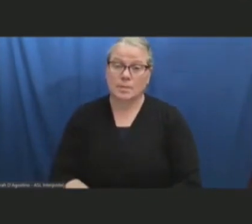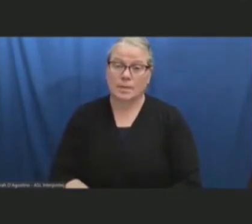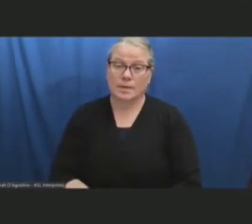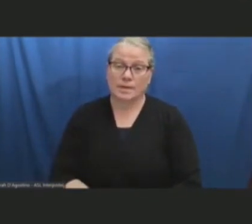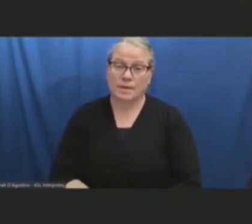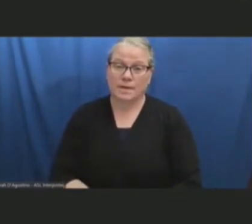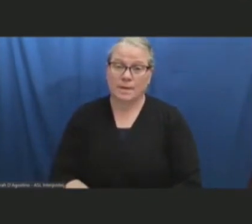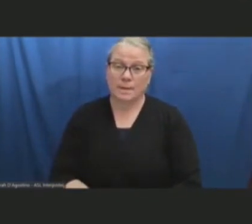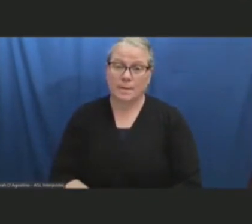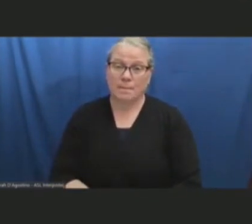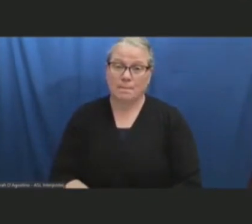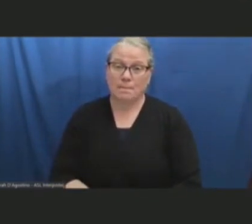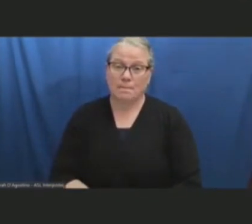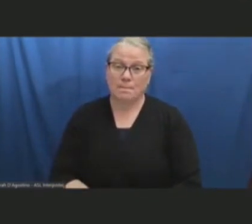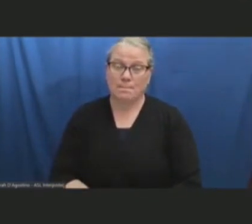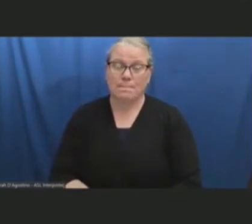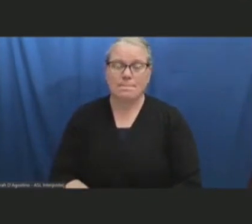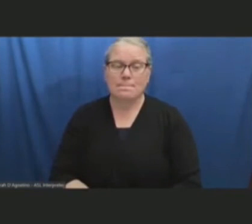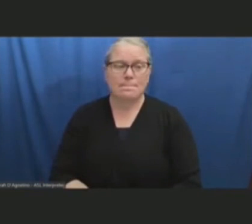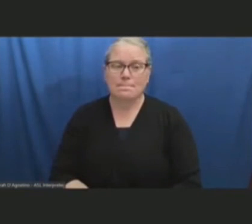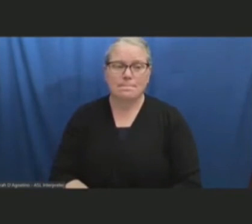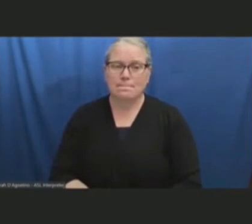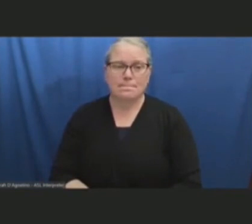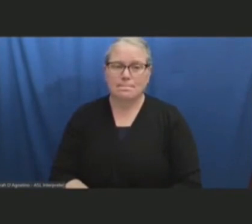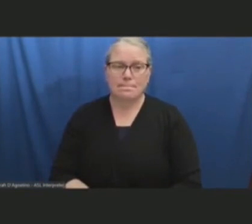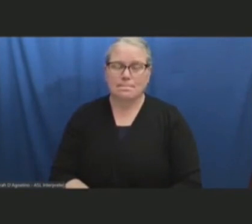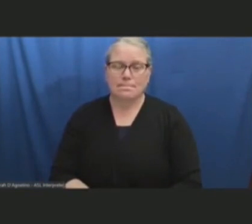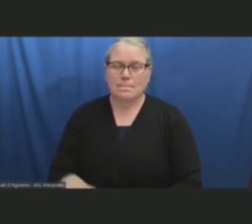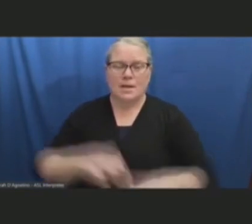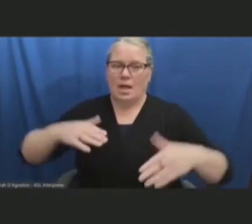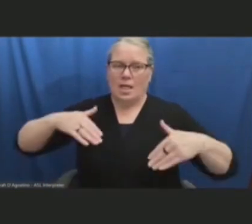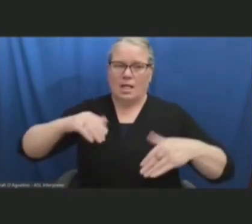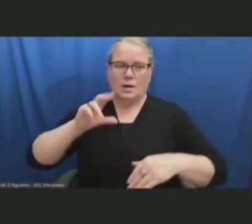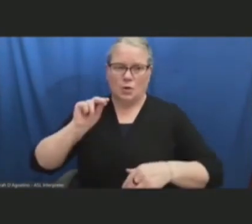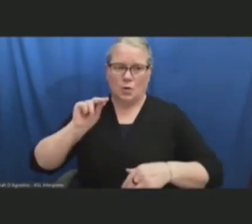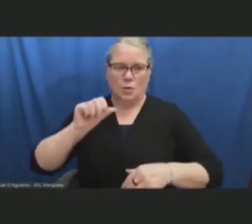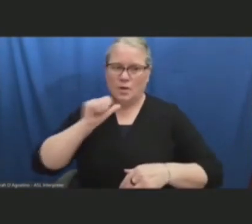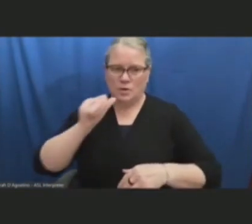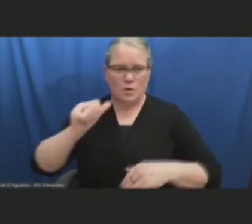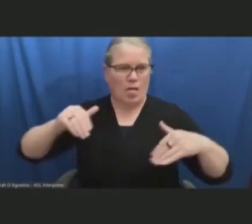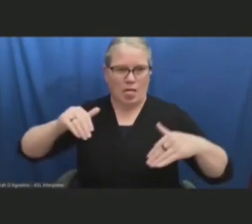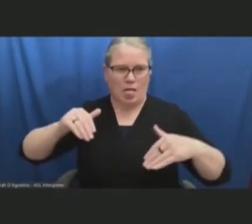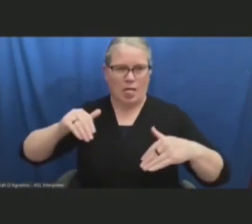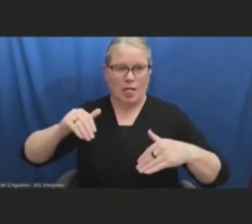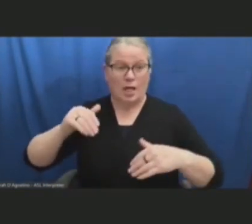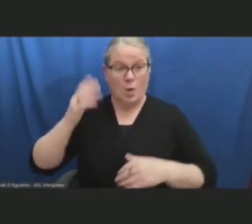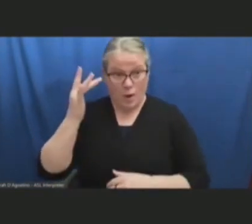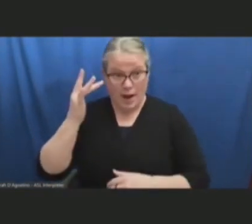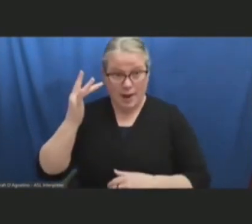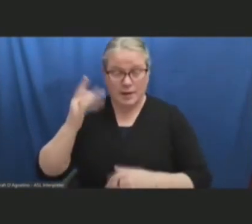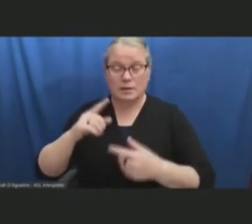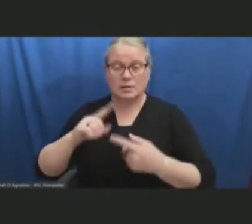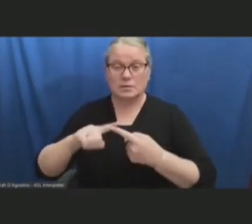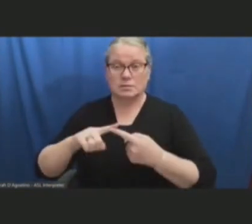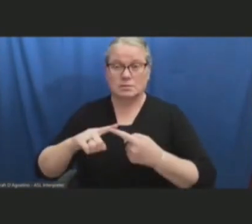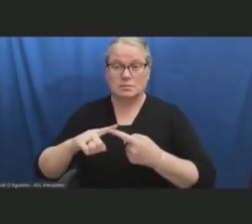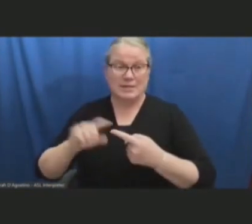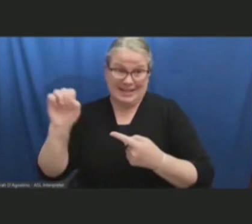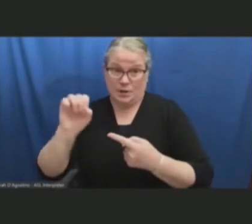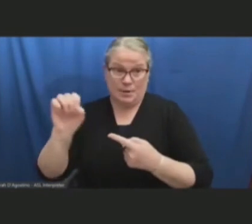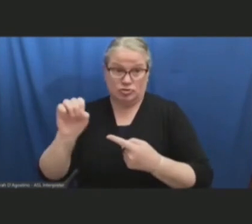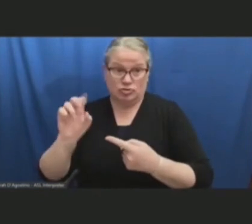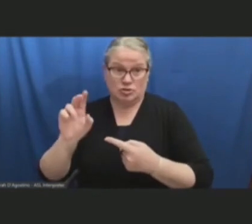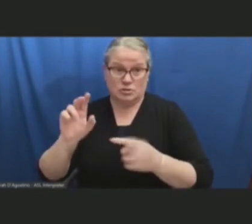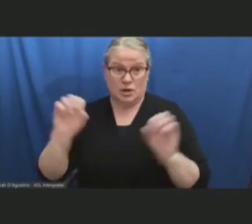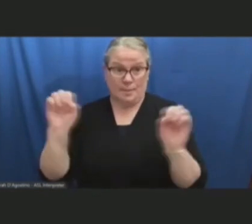I don't, not yet. I don't because it's emergency use. There have been hundreds